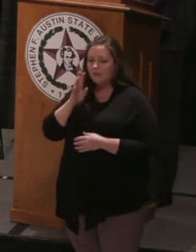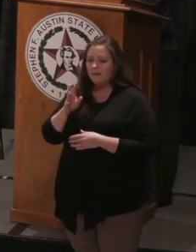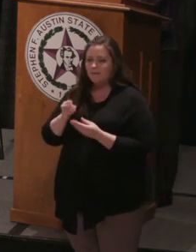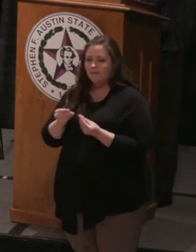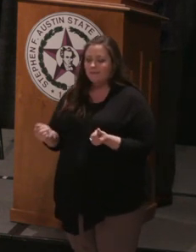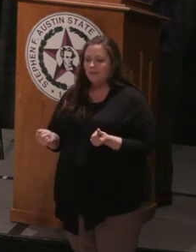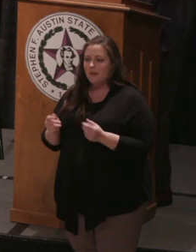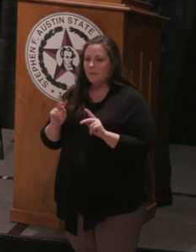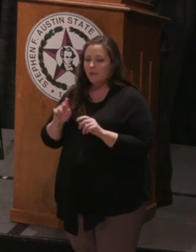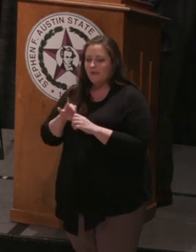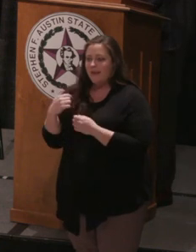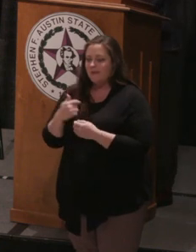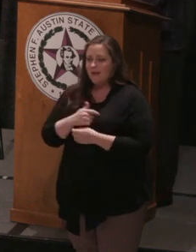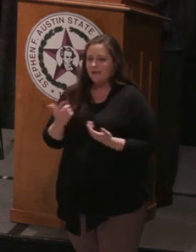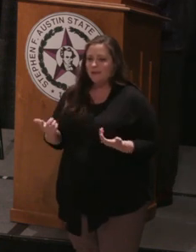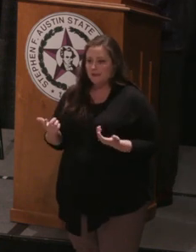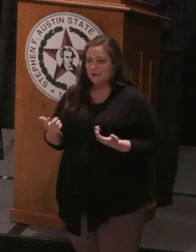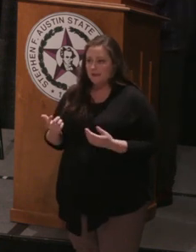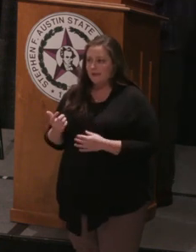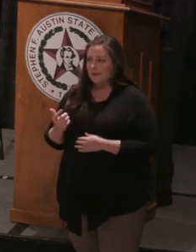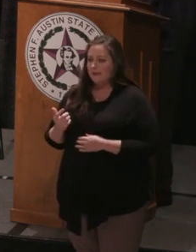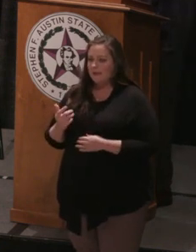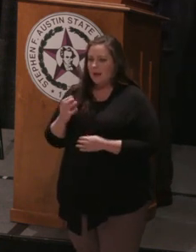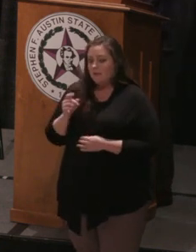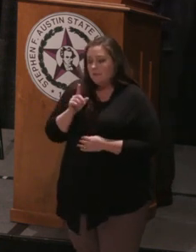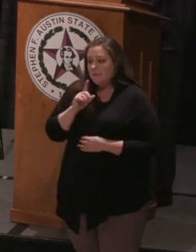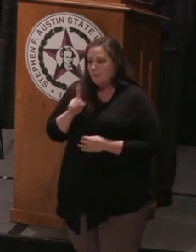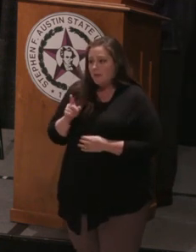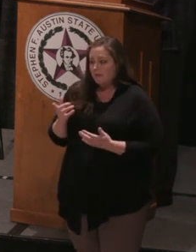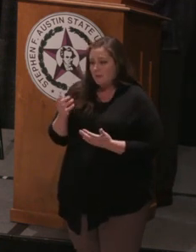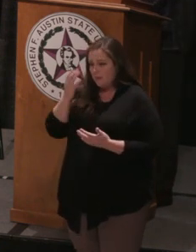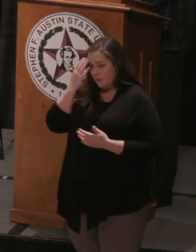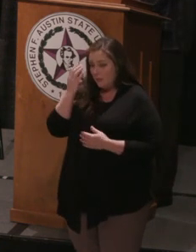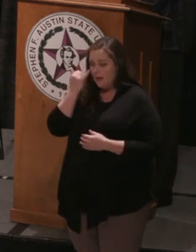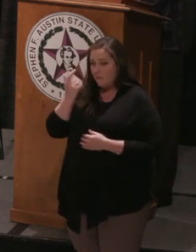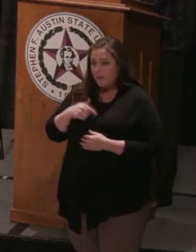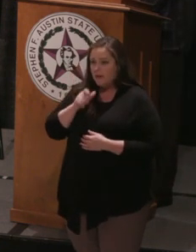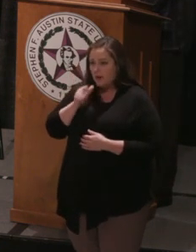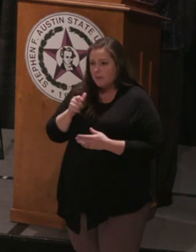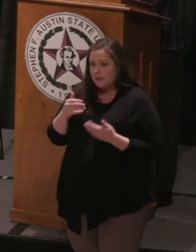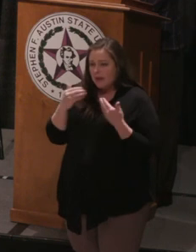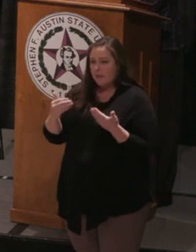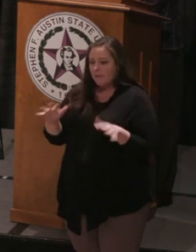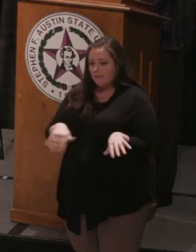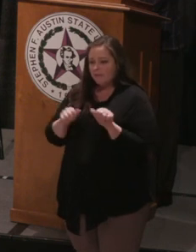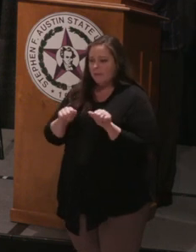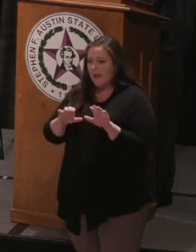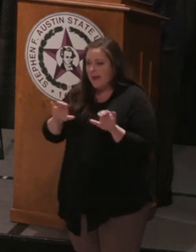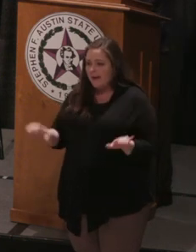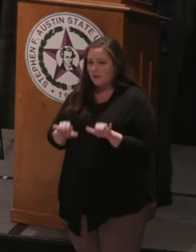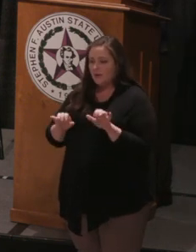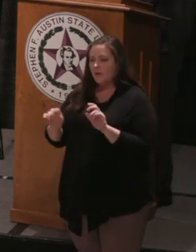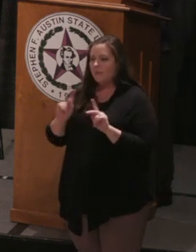by the people who elect us, and rightfully so. That if we don't step up and take action, the people